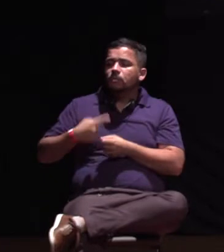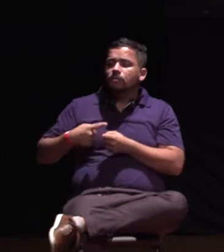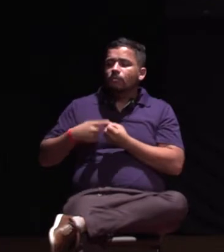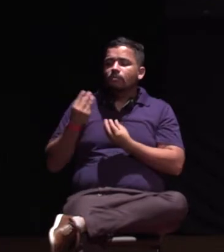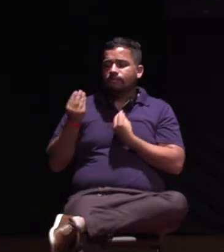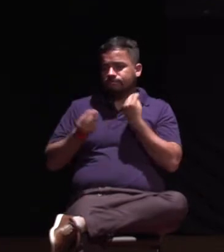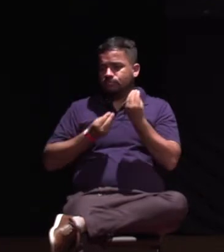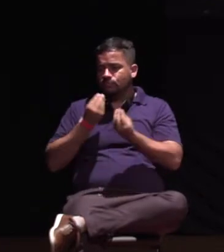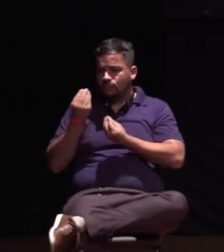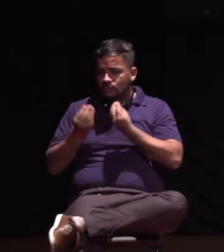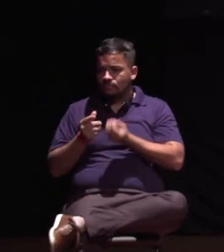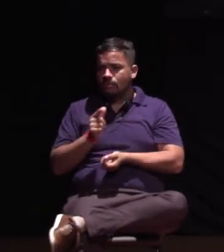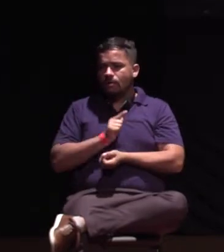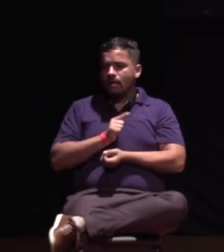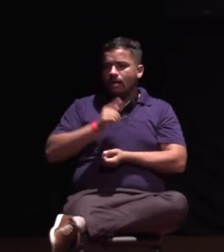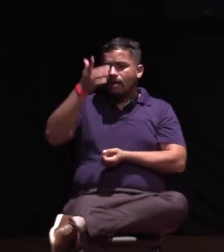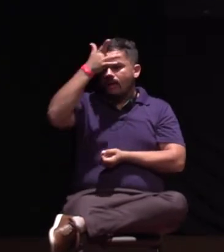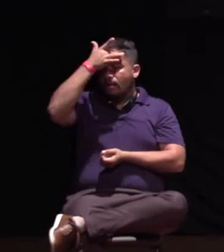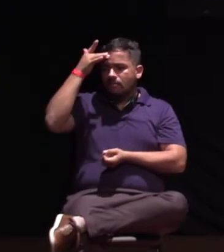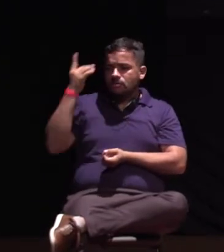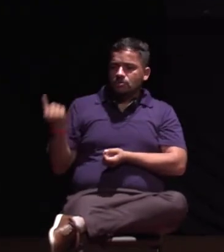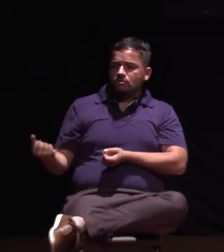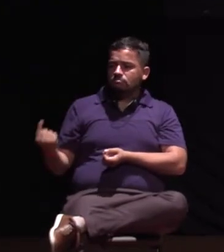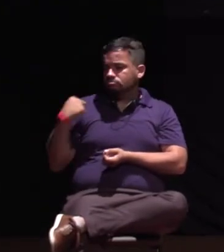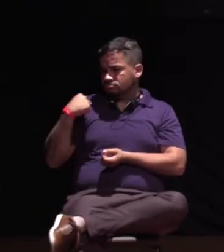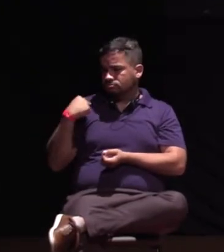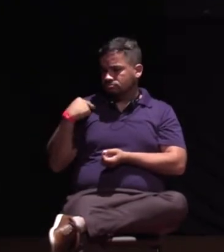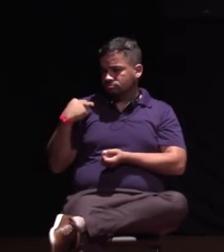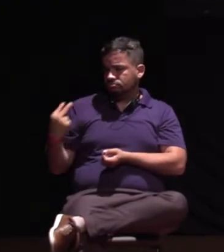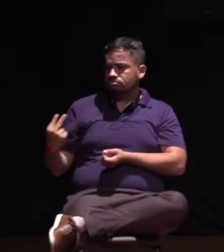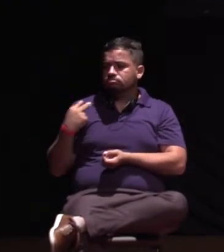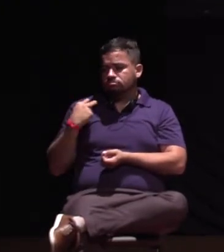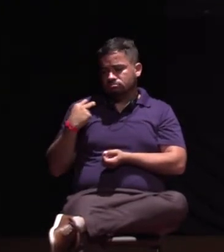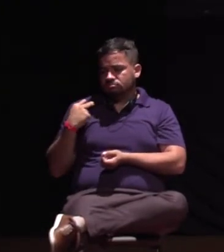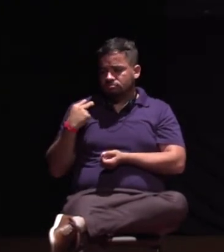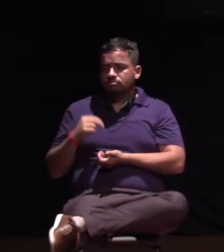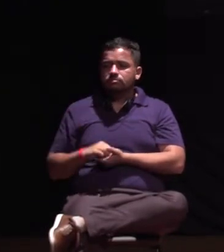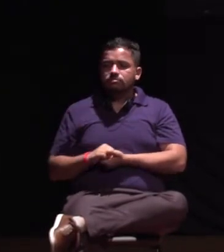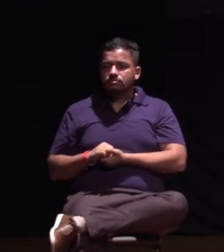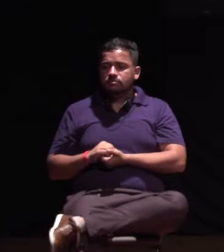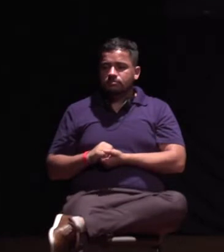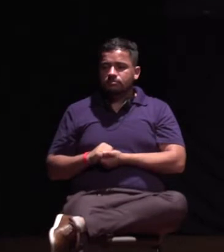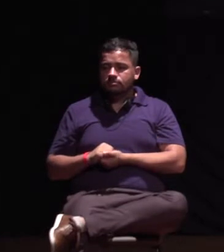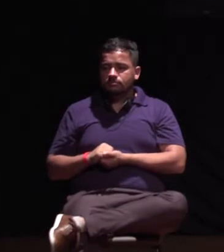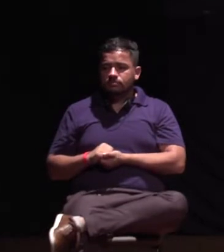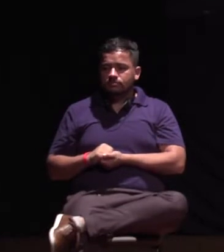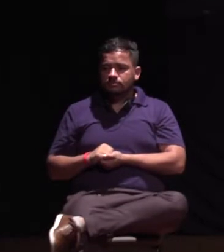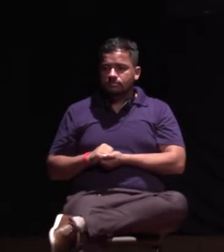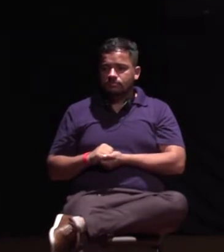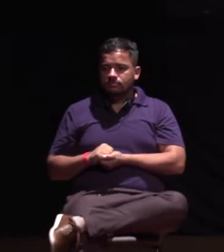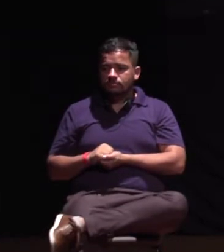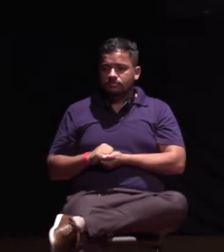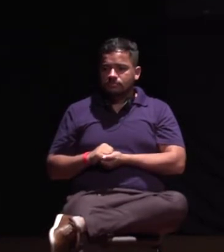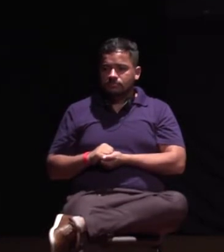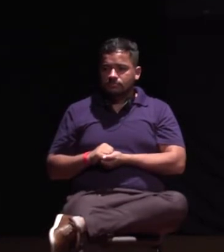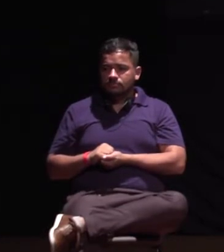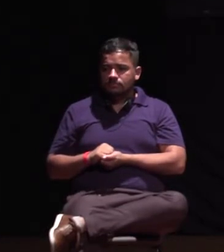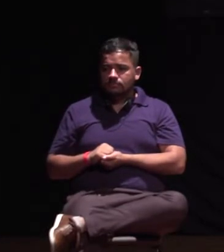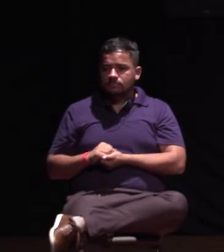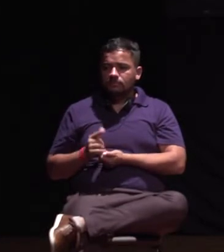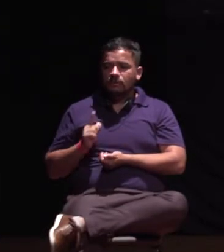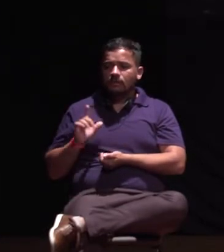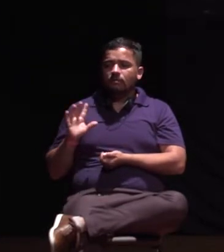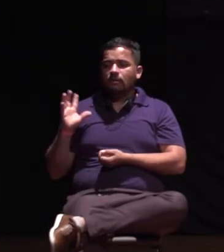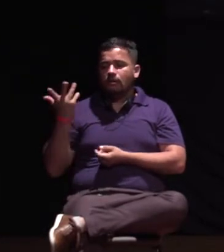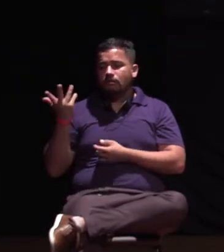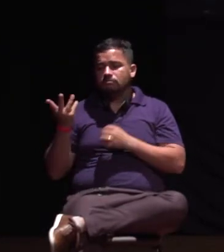then one tends to give much more leniency and wait to see what happens. And that real change, for me, it was a real change of paradigm